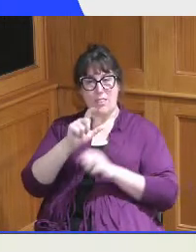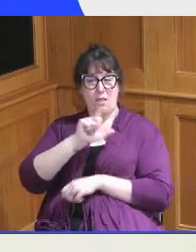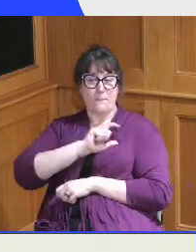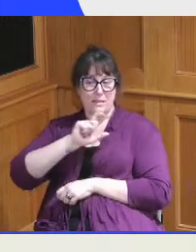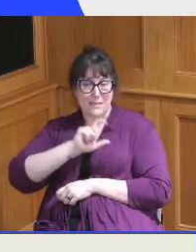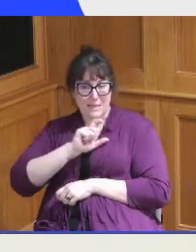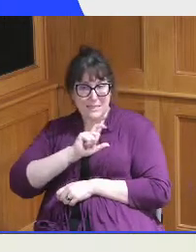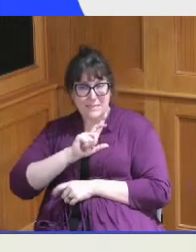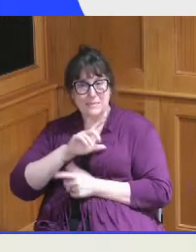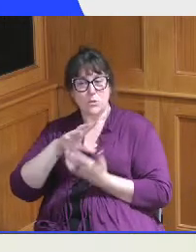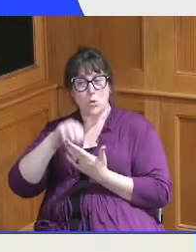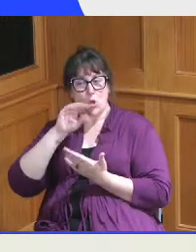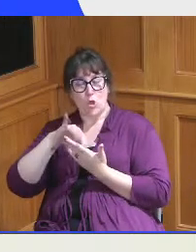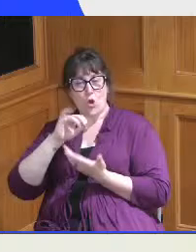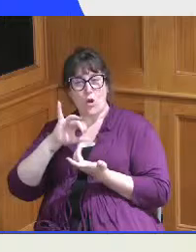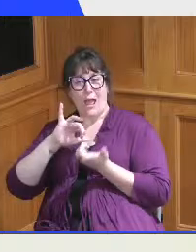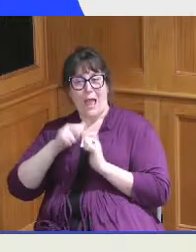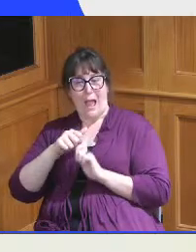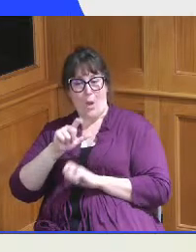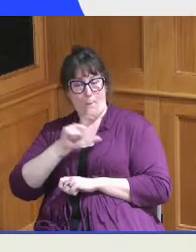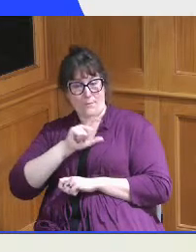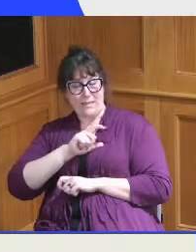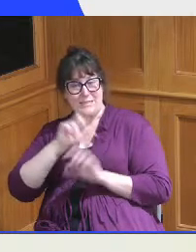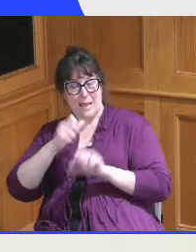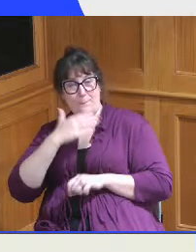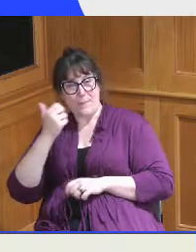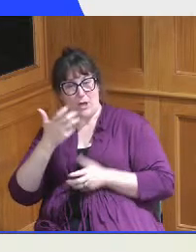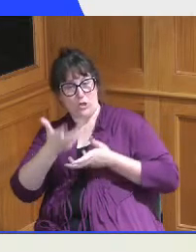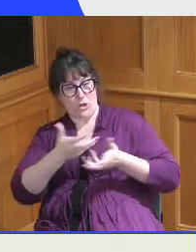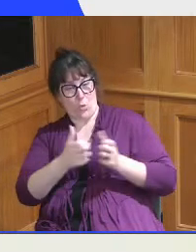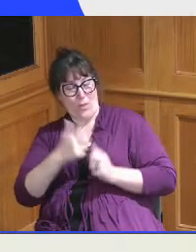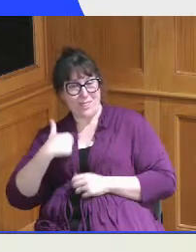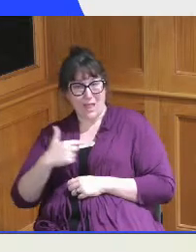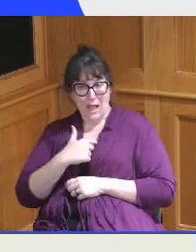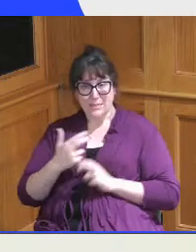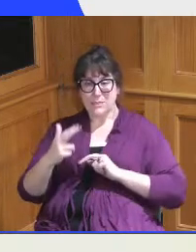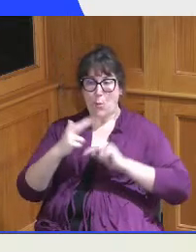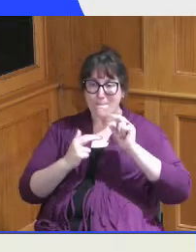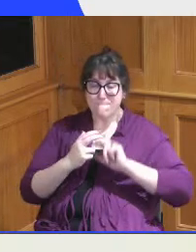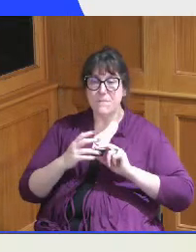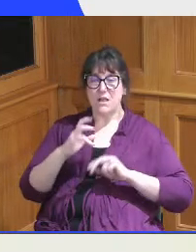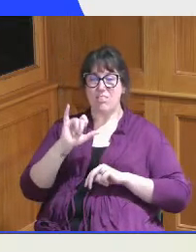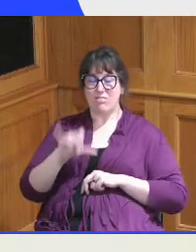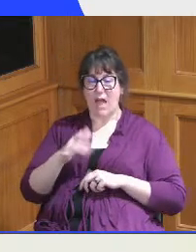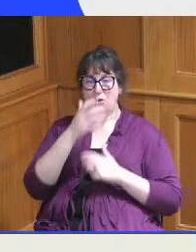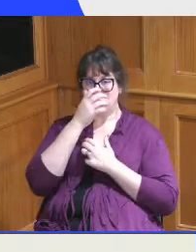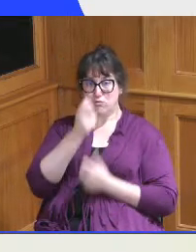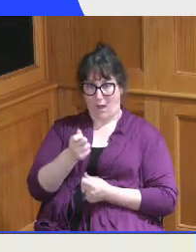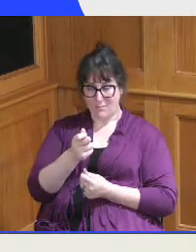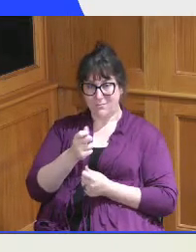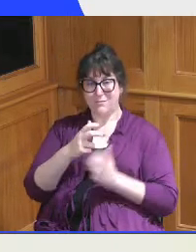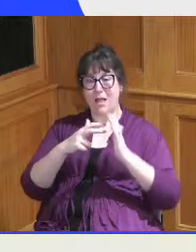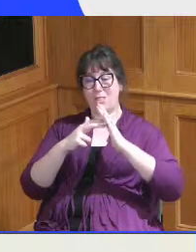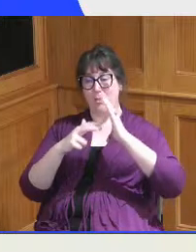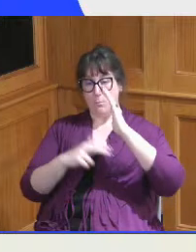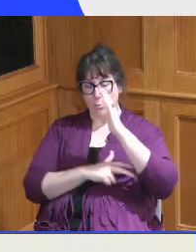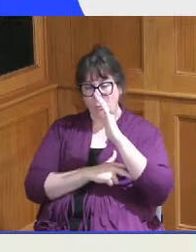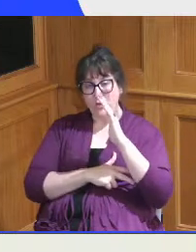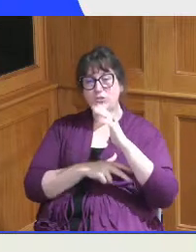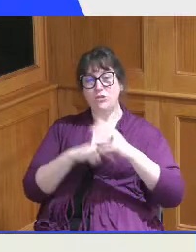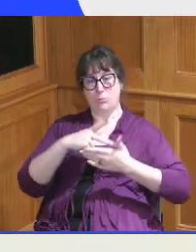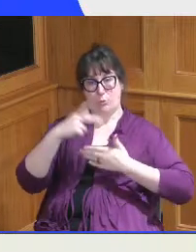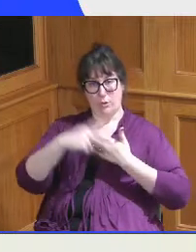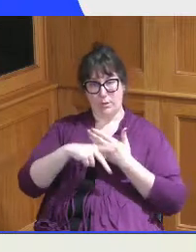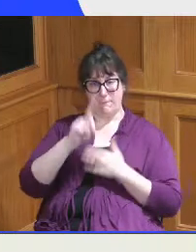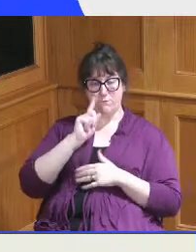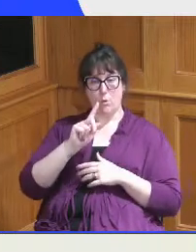learning how police can better interact with us and build those trust. And then the Bridges program for youth who has